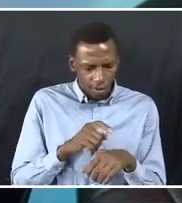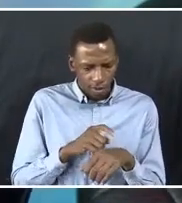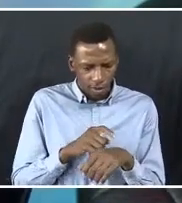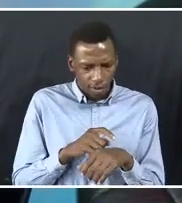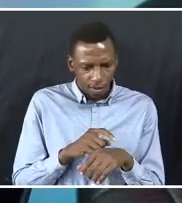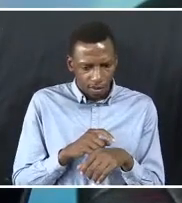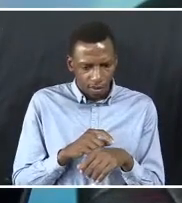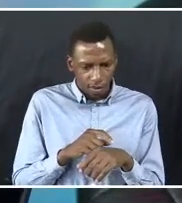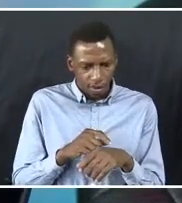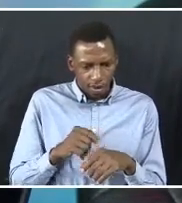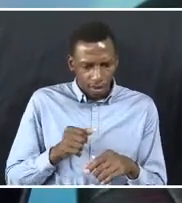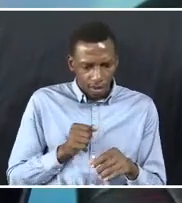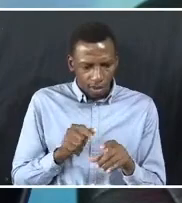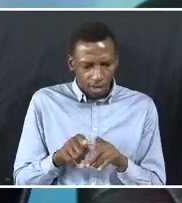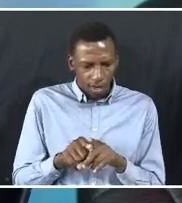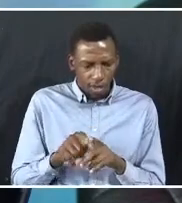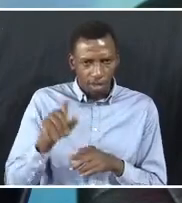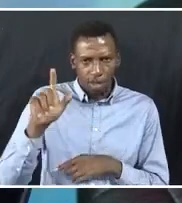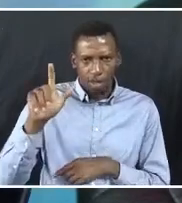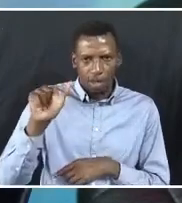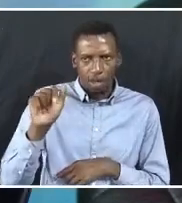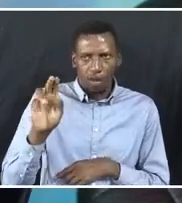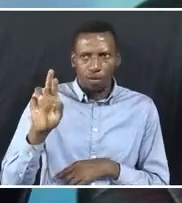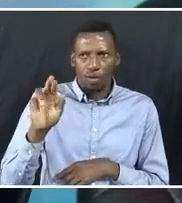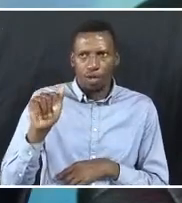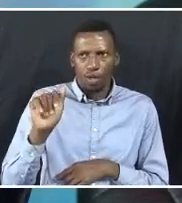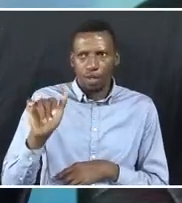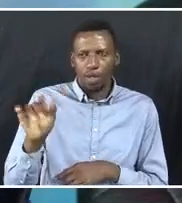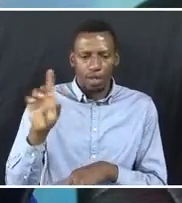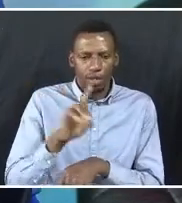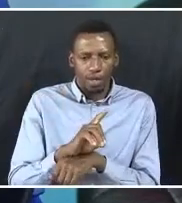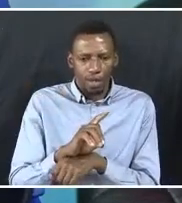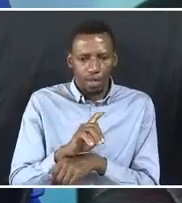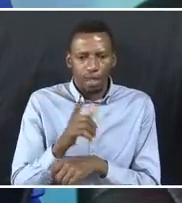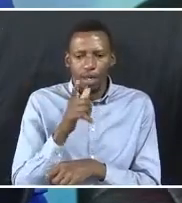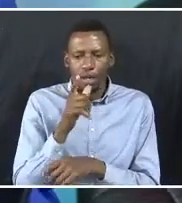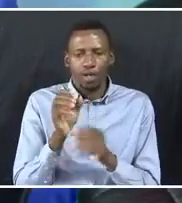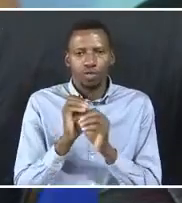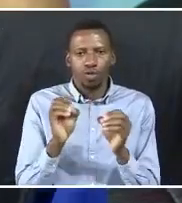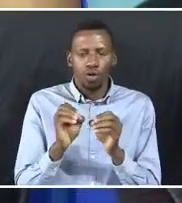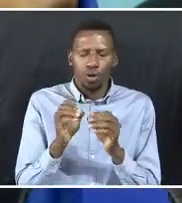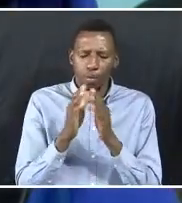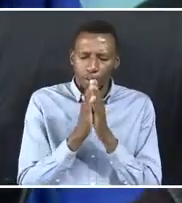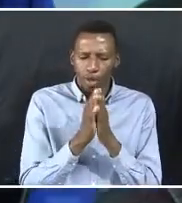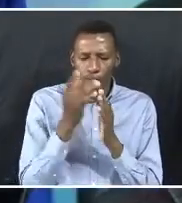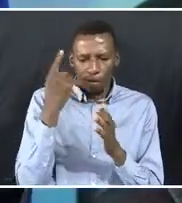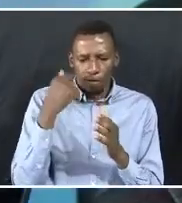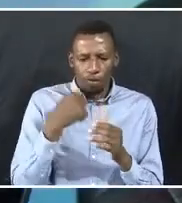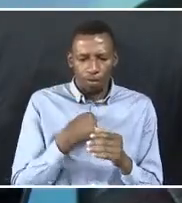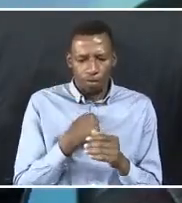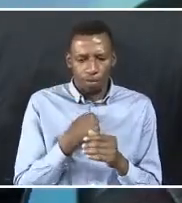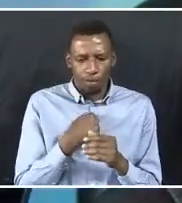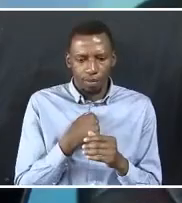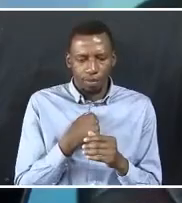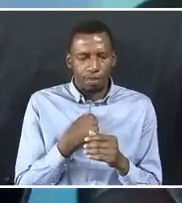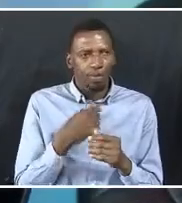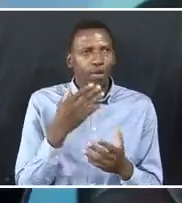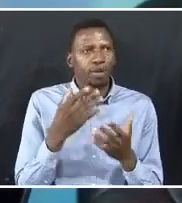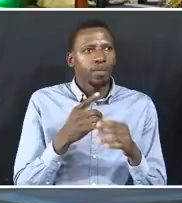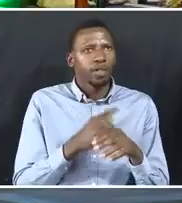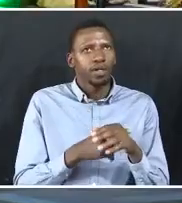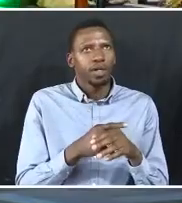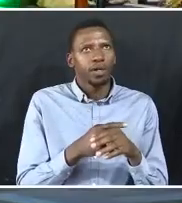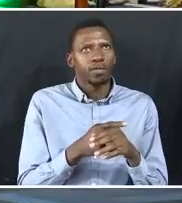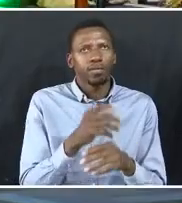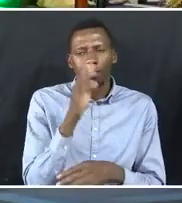Sister Nora did not take lunch that day. She was praying for me. And at around